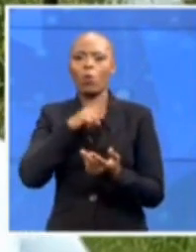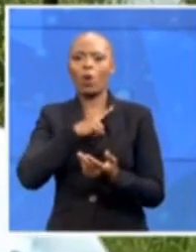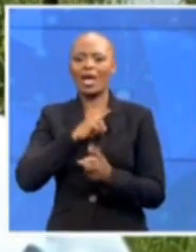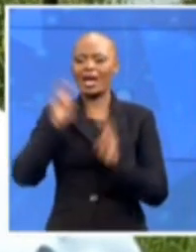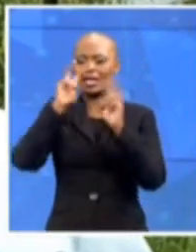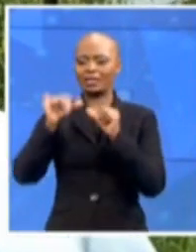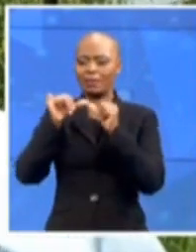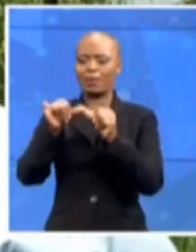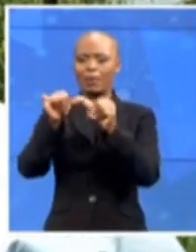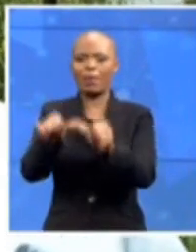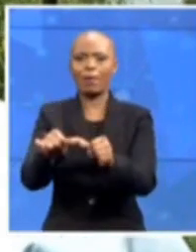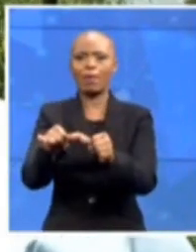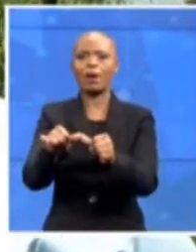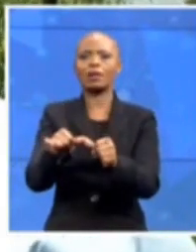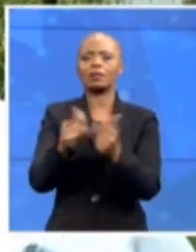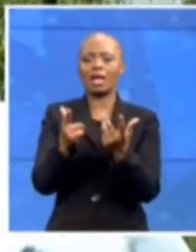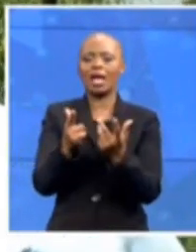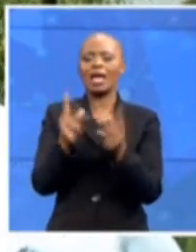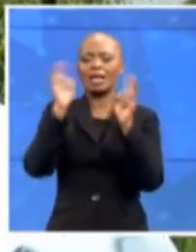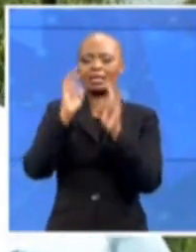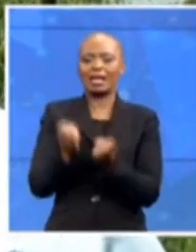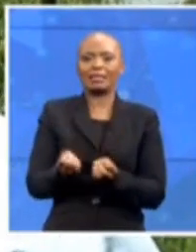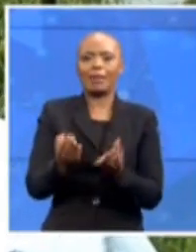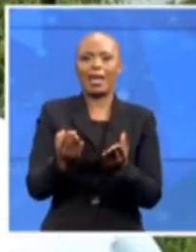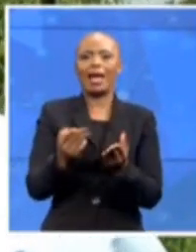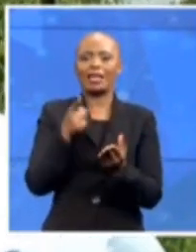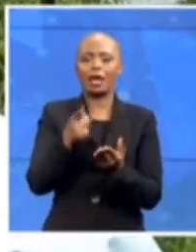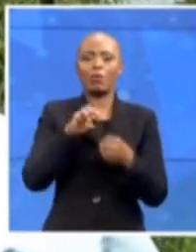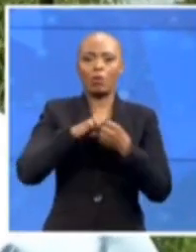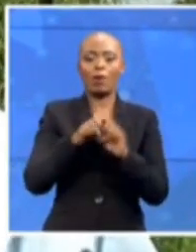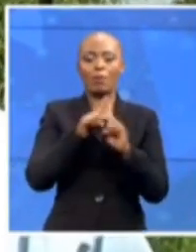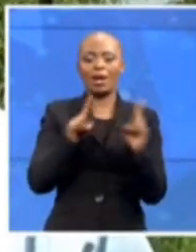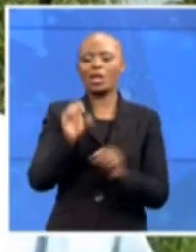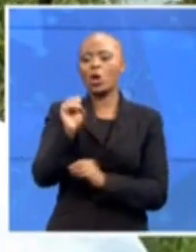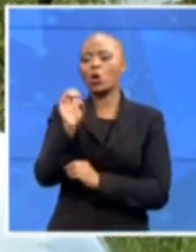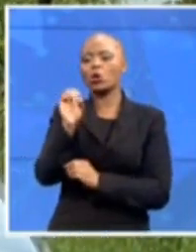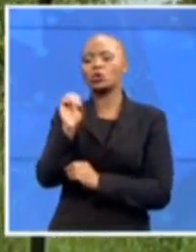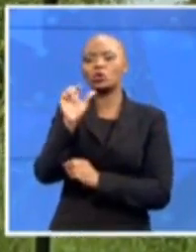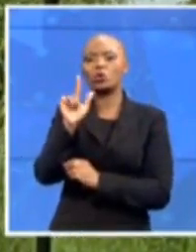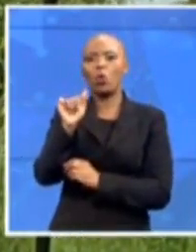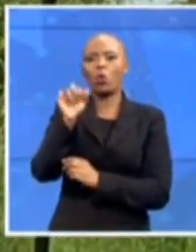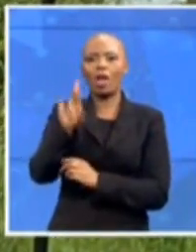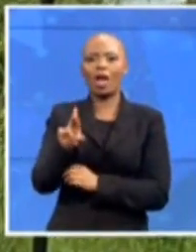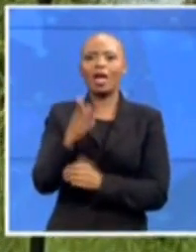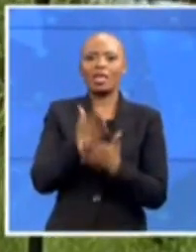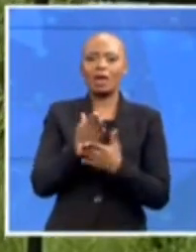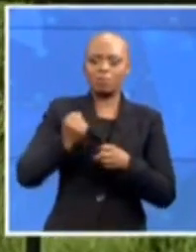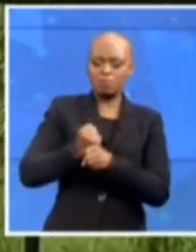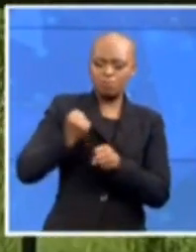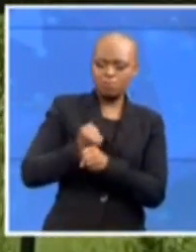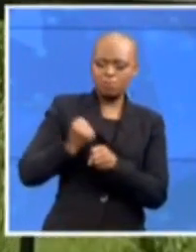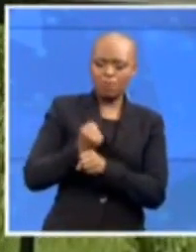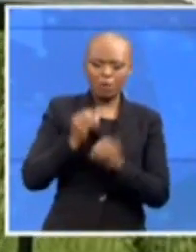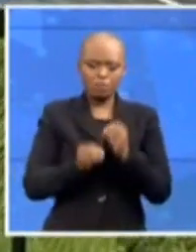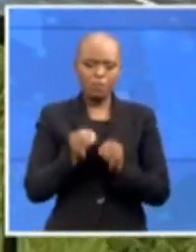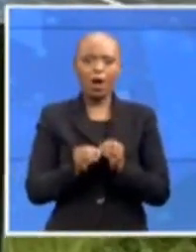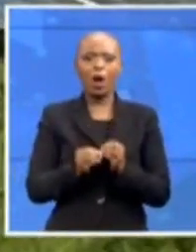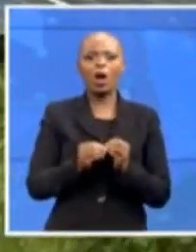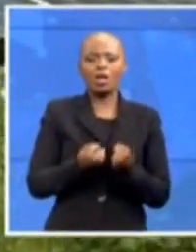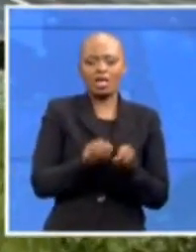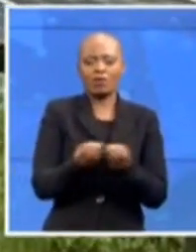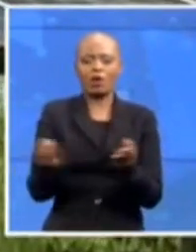these solar plants will, of course, propel water to households. Let me just move out of the shot and show you how they look